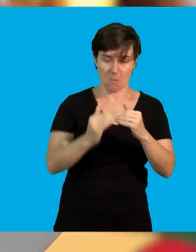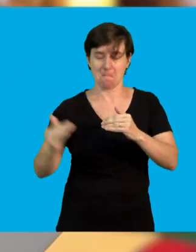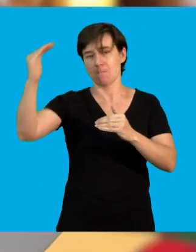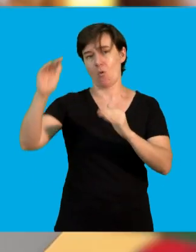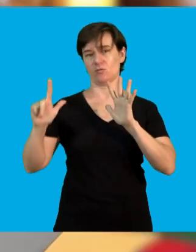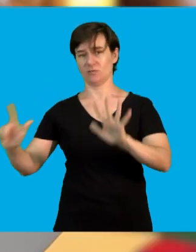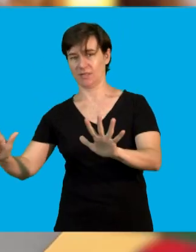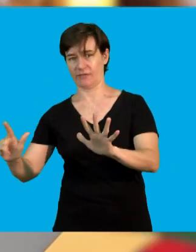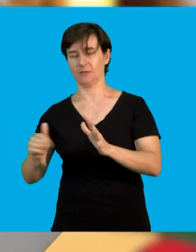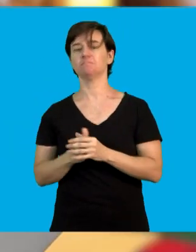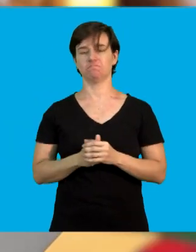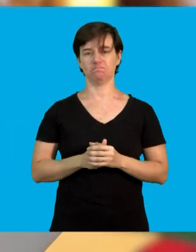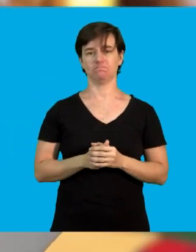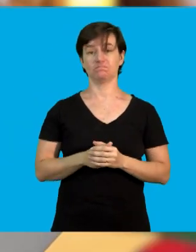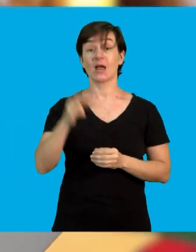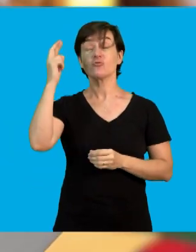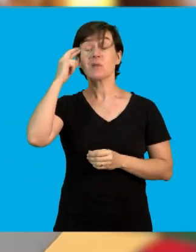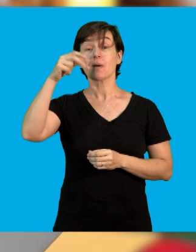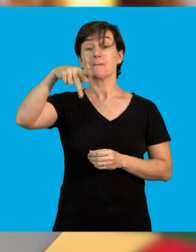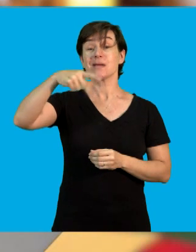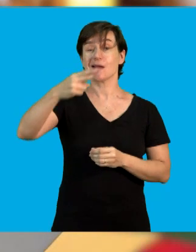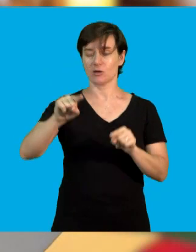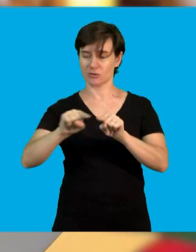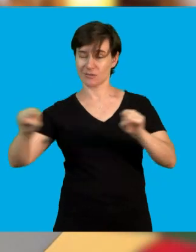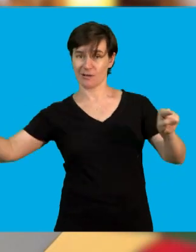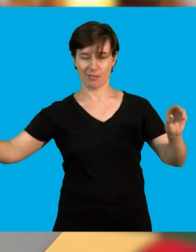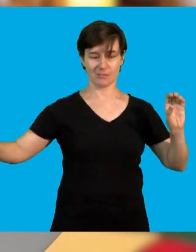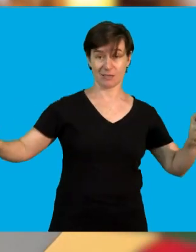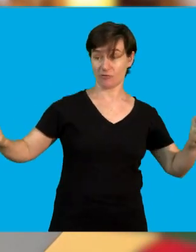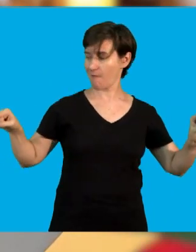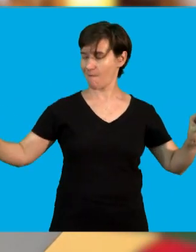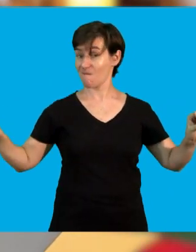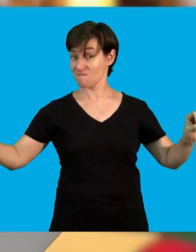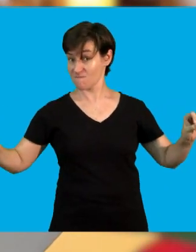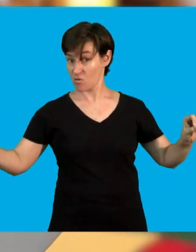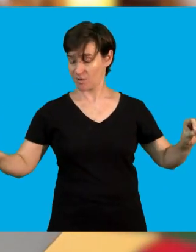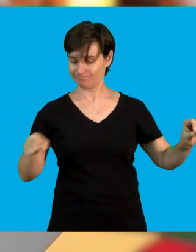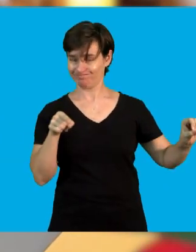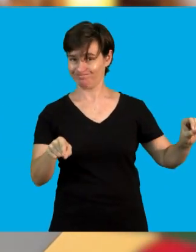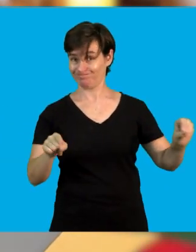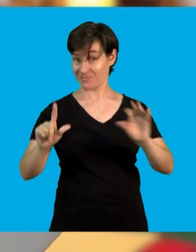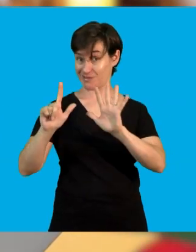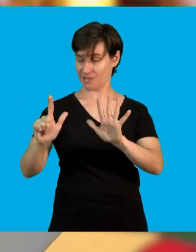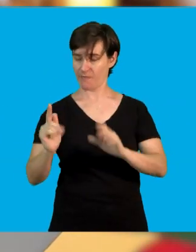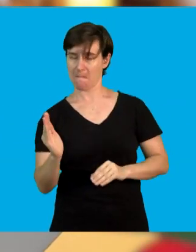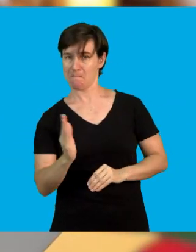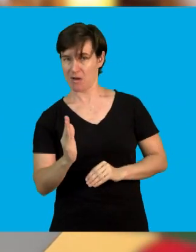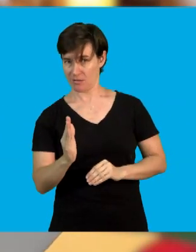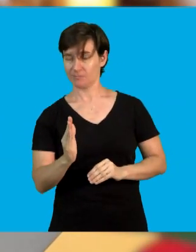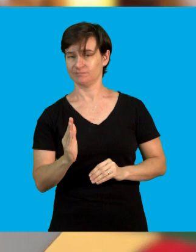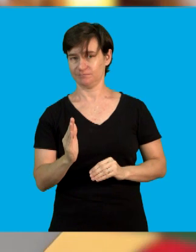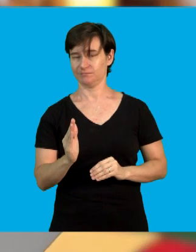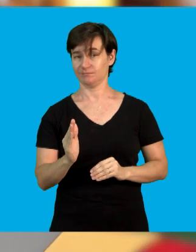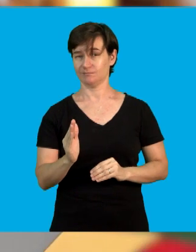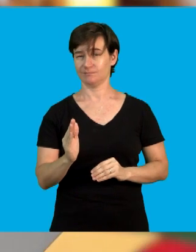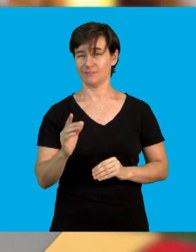7. So now this now takes us back to the pH scale, that it ranges from 0 to 14, and then there's a 7 which is in the center in the